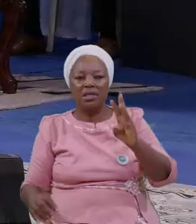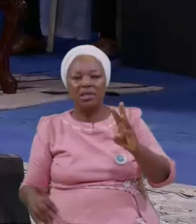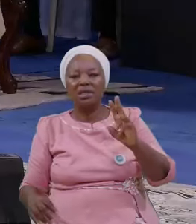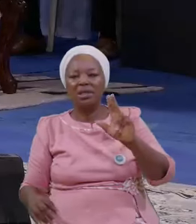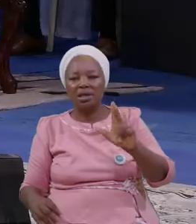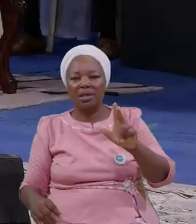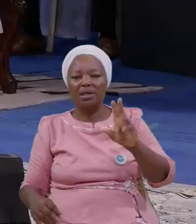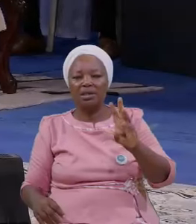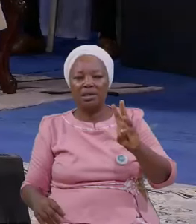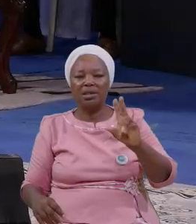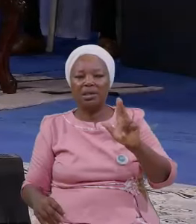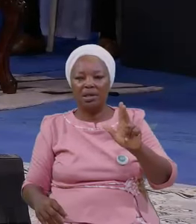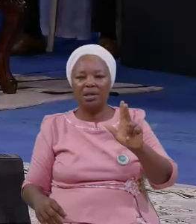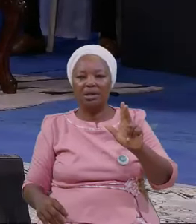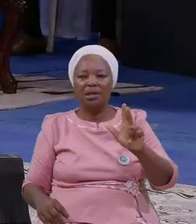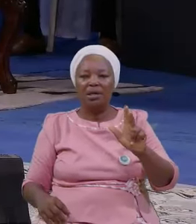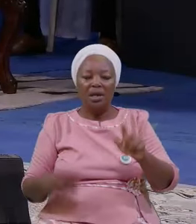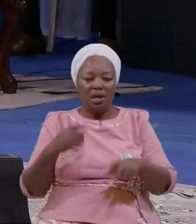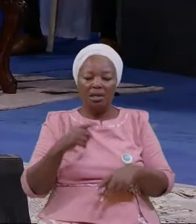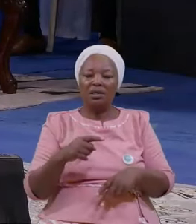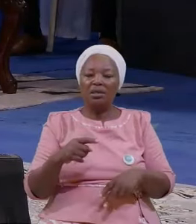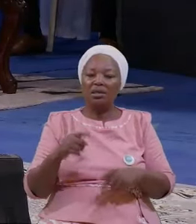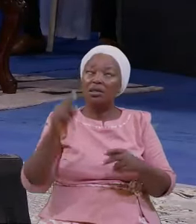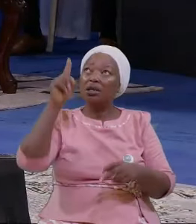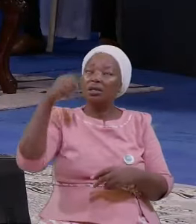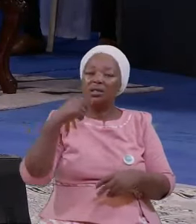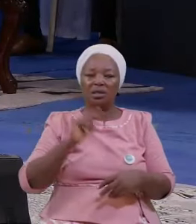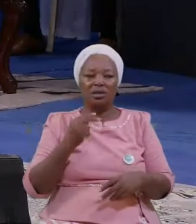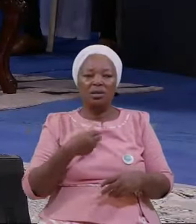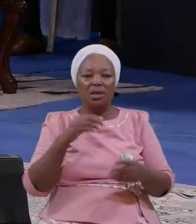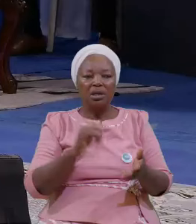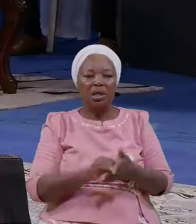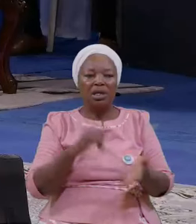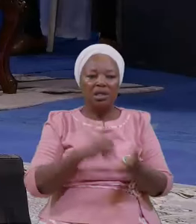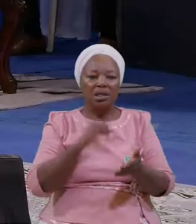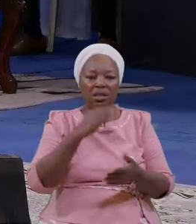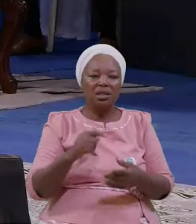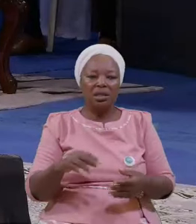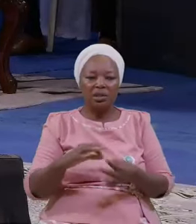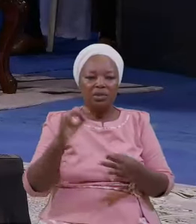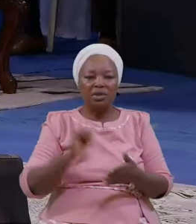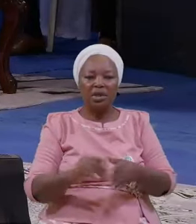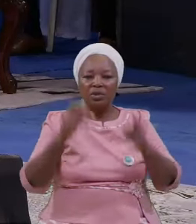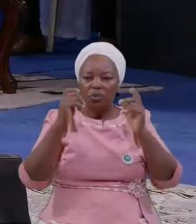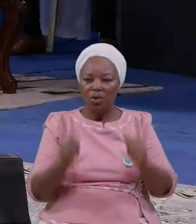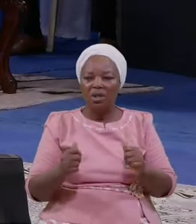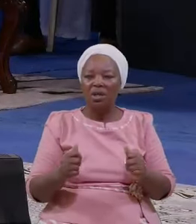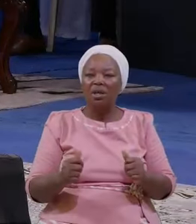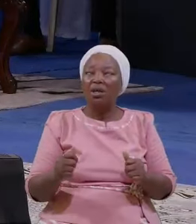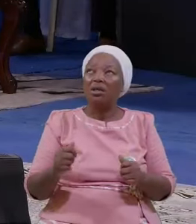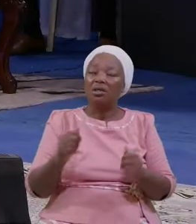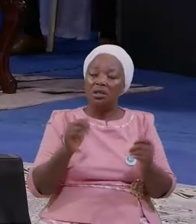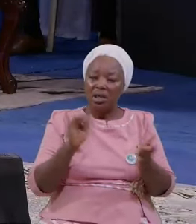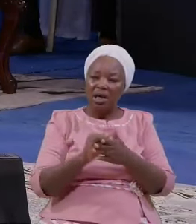verse 63, it tells us it is the Spirit that quickens. It will quicken you. It